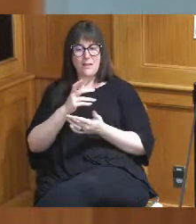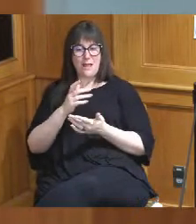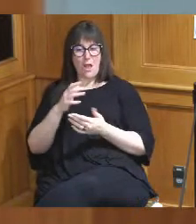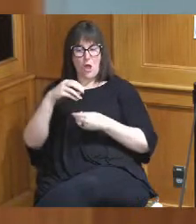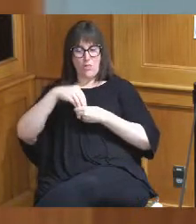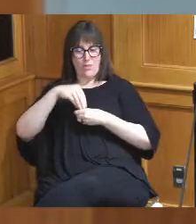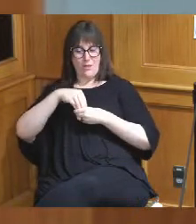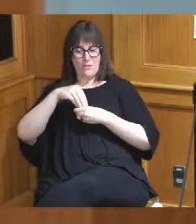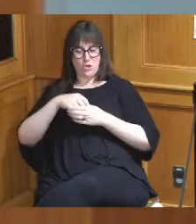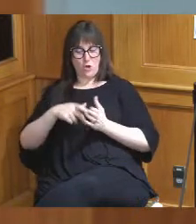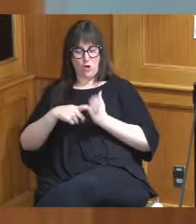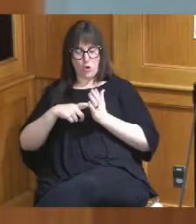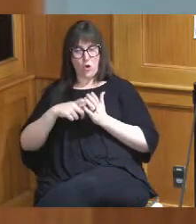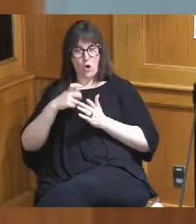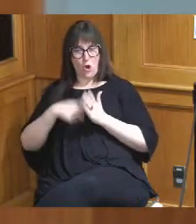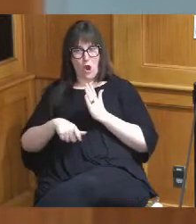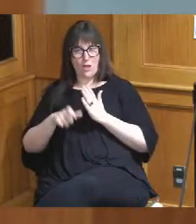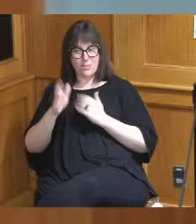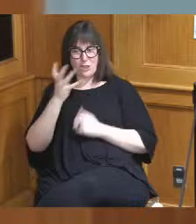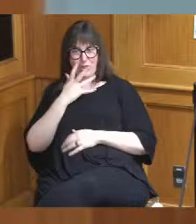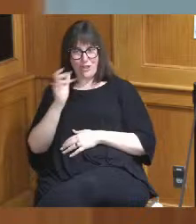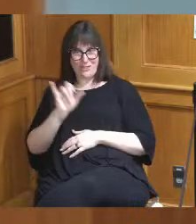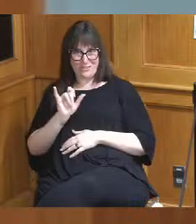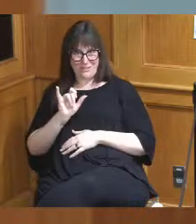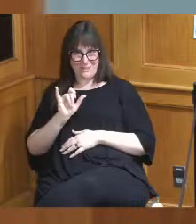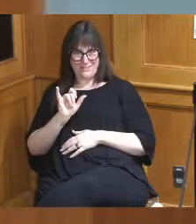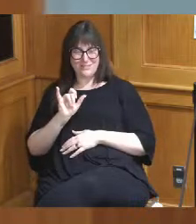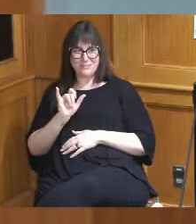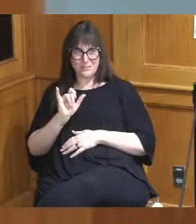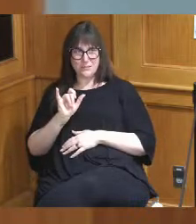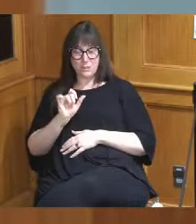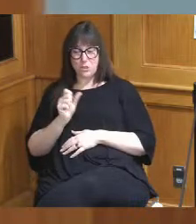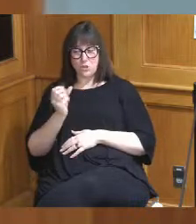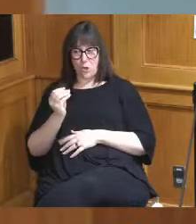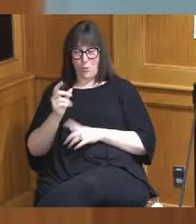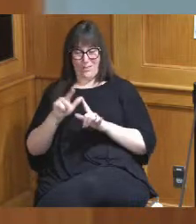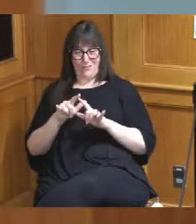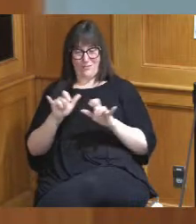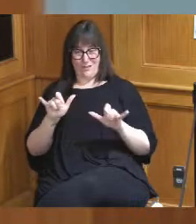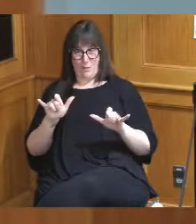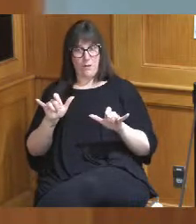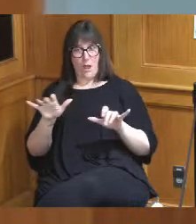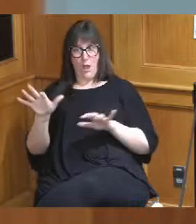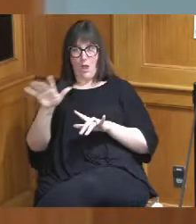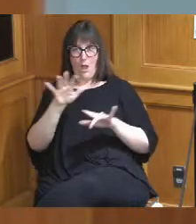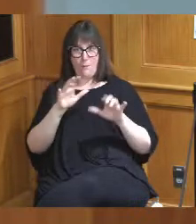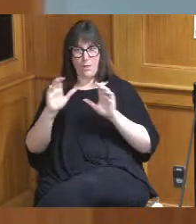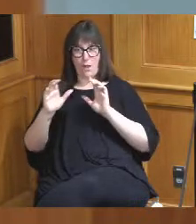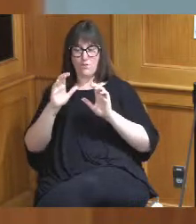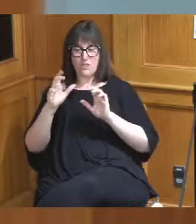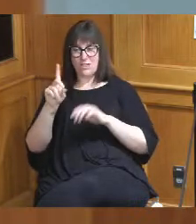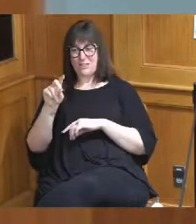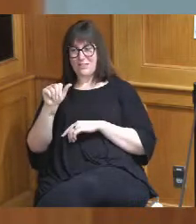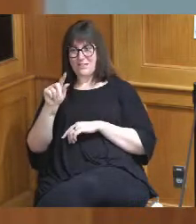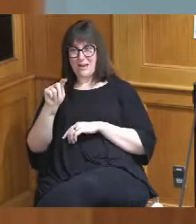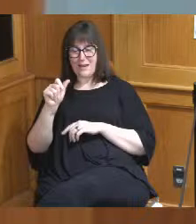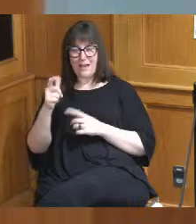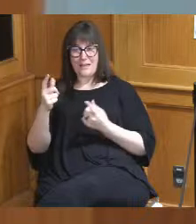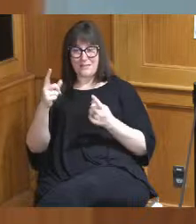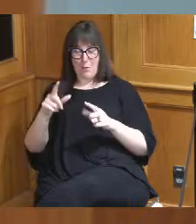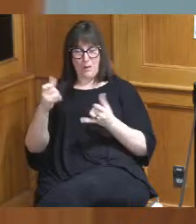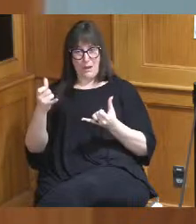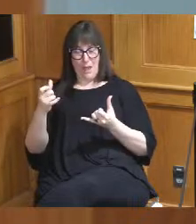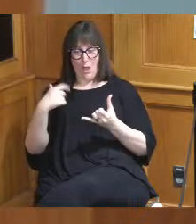mandated cost of care look like. And so as we're having these conversations, the data started to come back